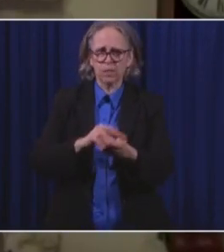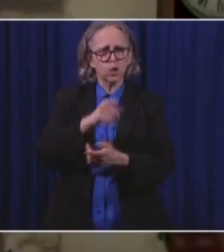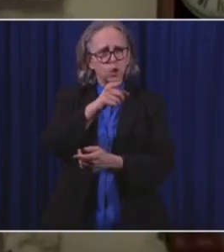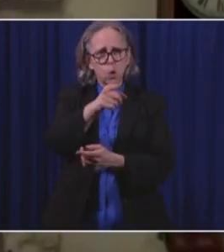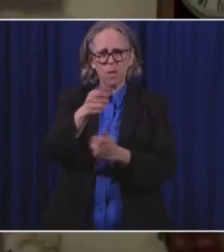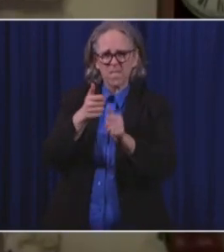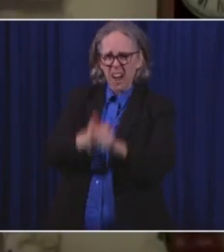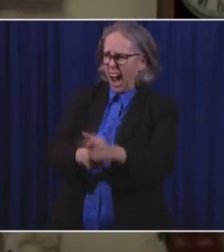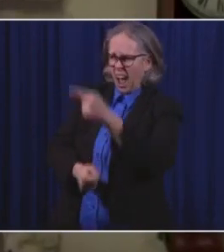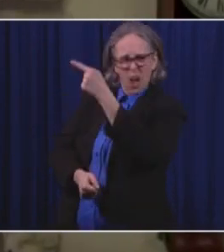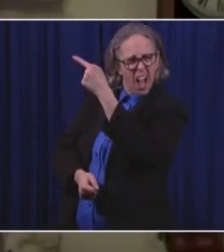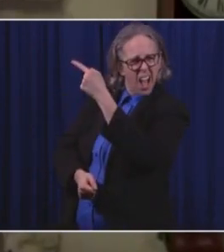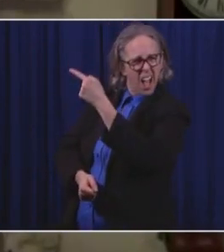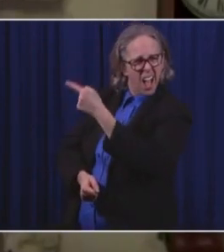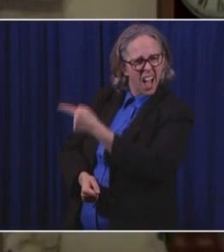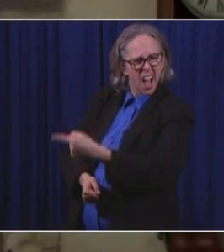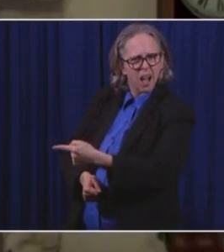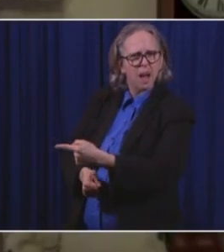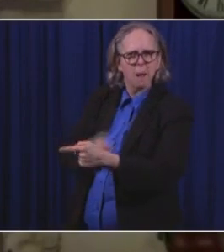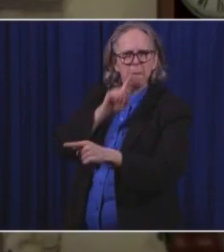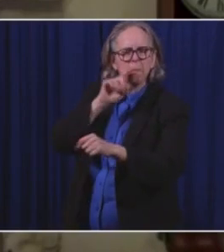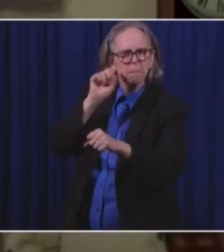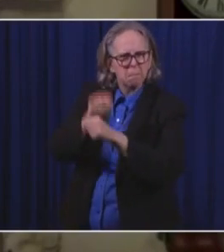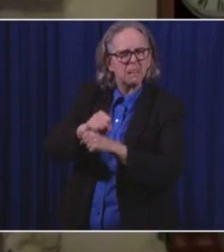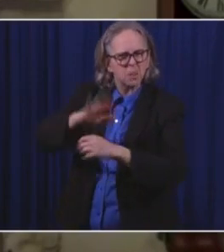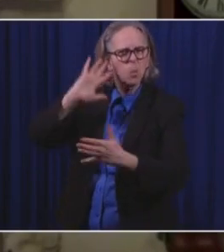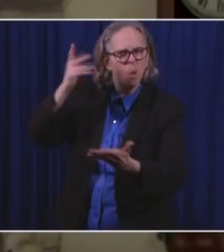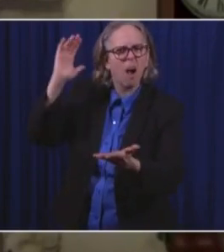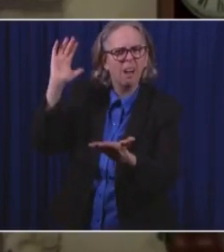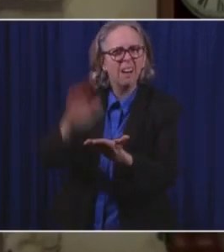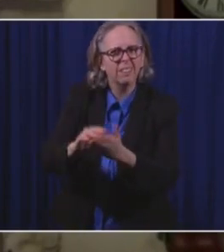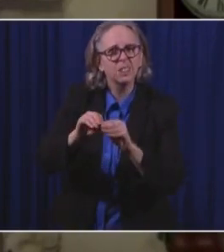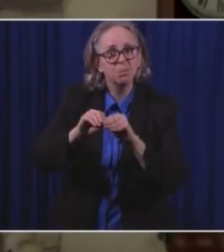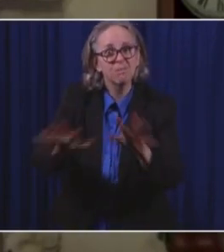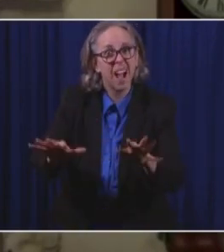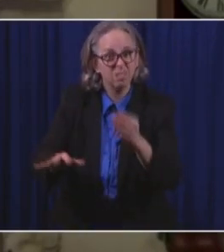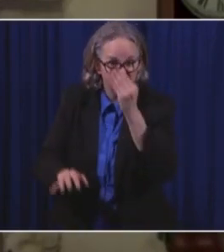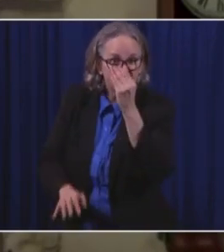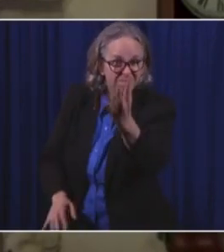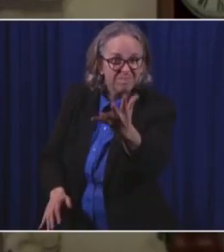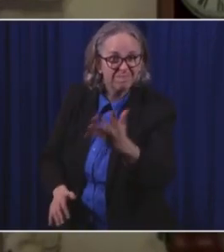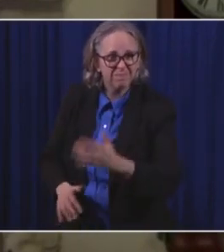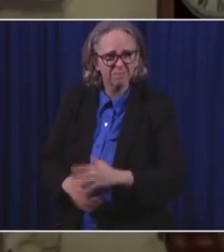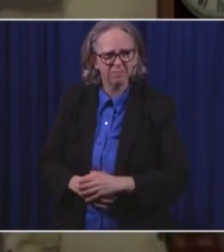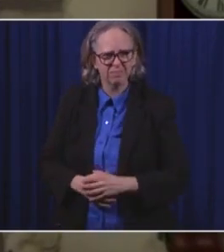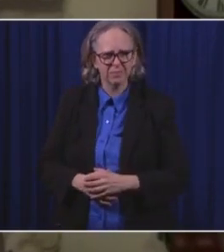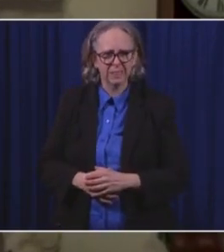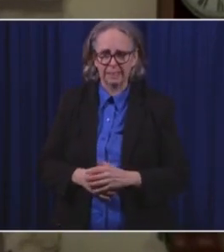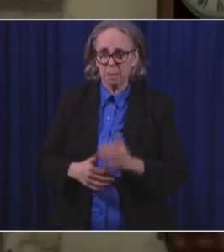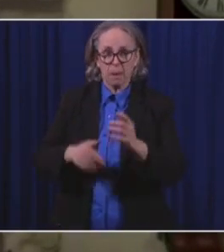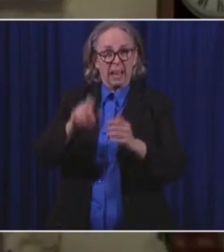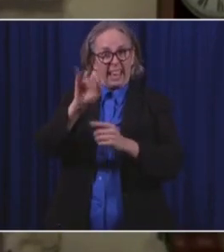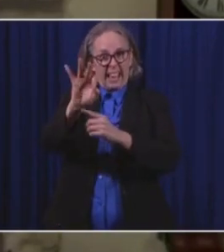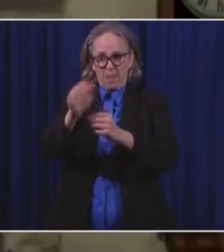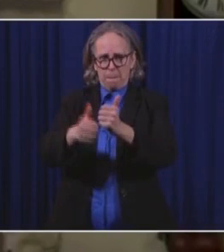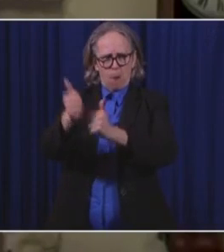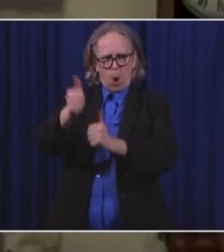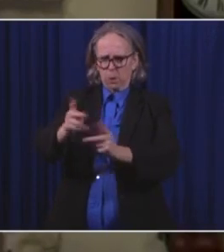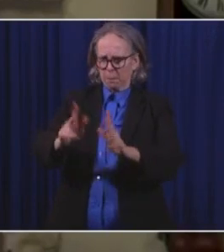this virus down. If Ohioans did that, if the vast majority of Ohioans would follow